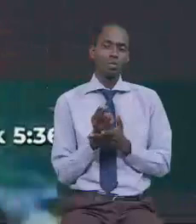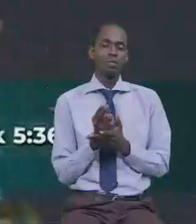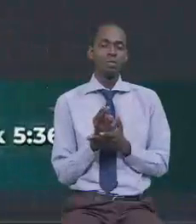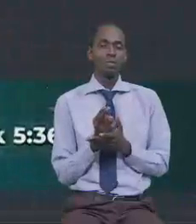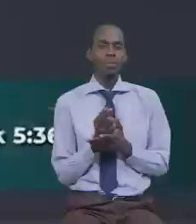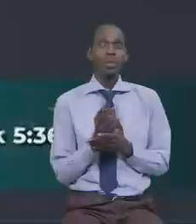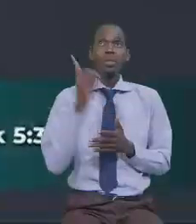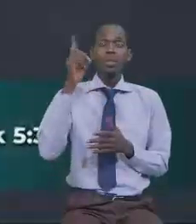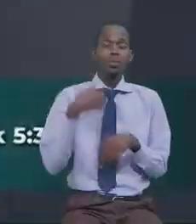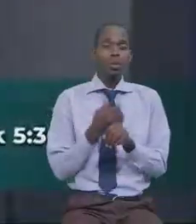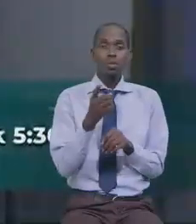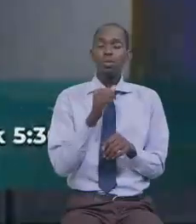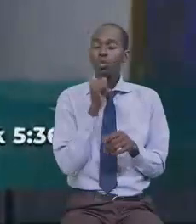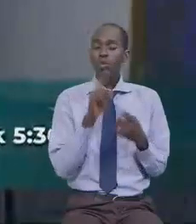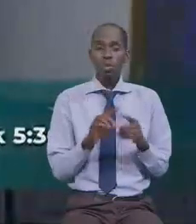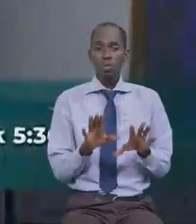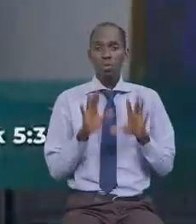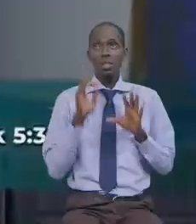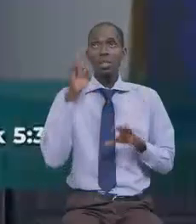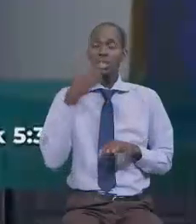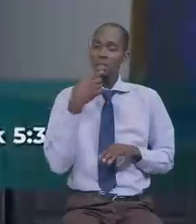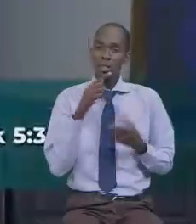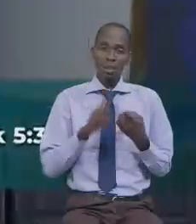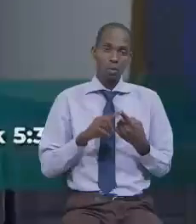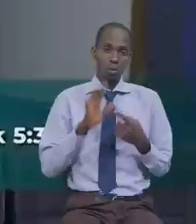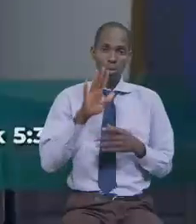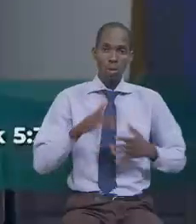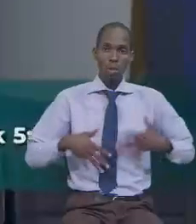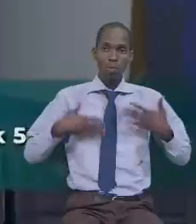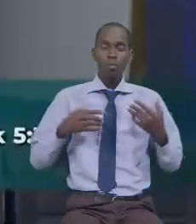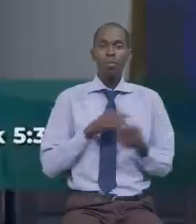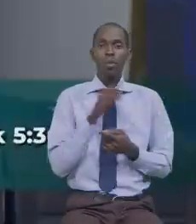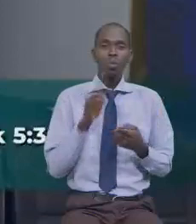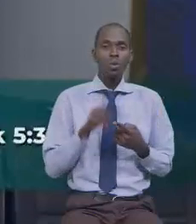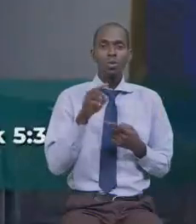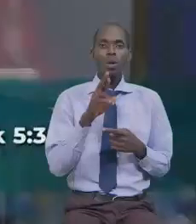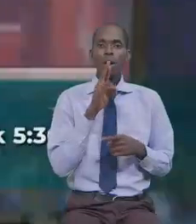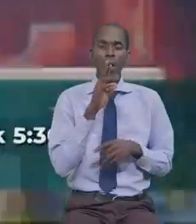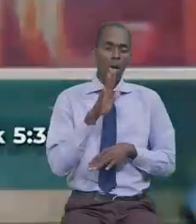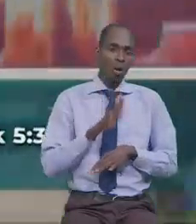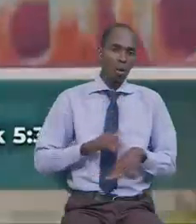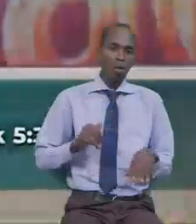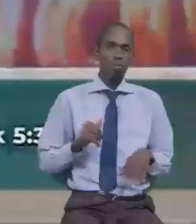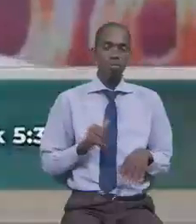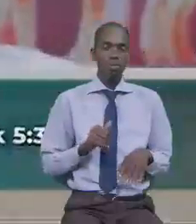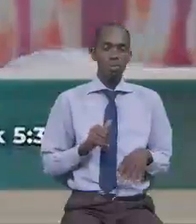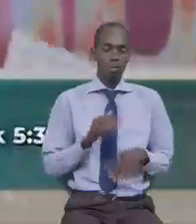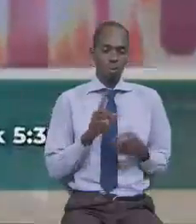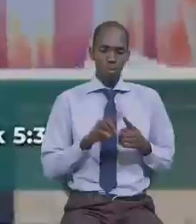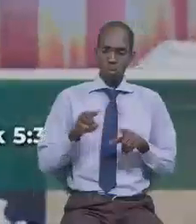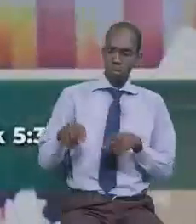It says in your life, when you are called to go this direction, don't say